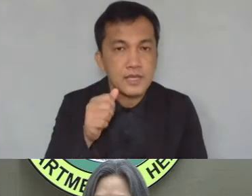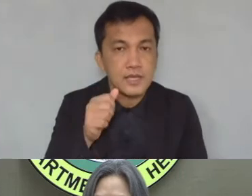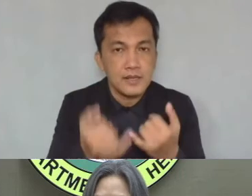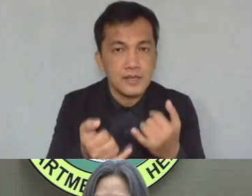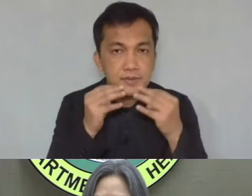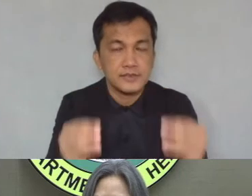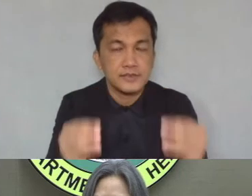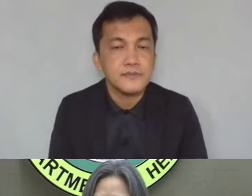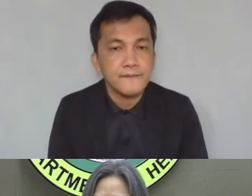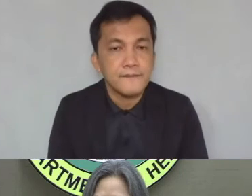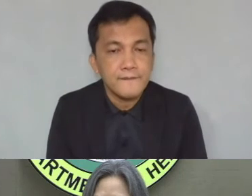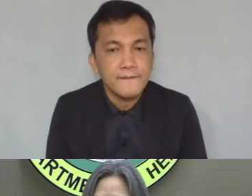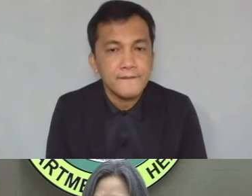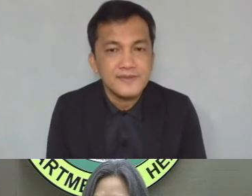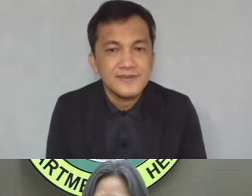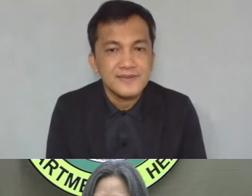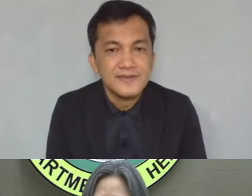Dr. Atienza, your last word po.